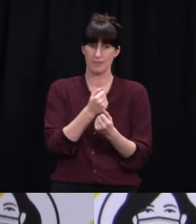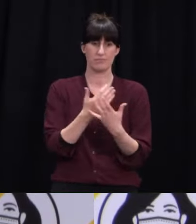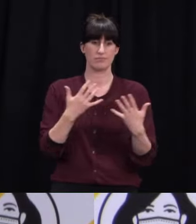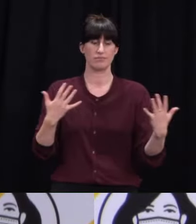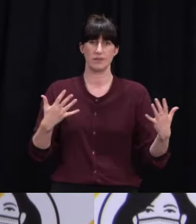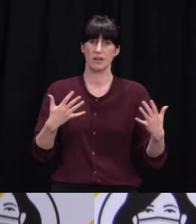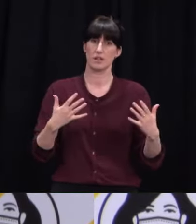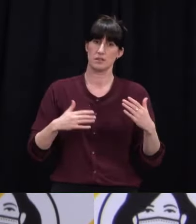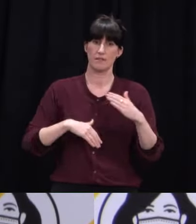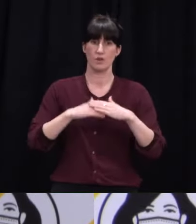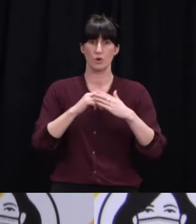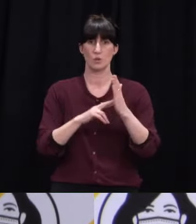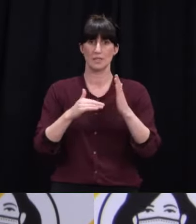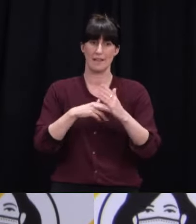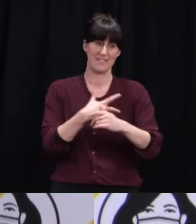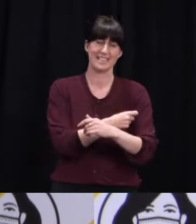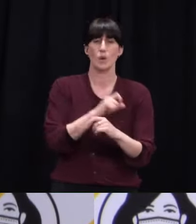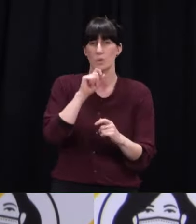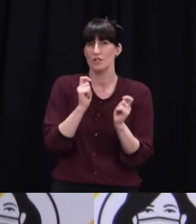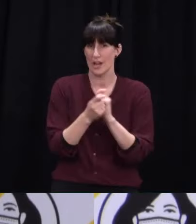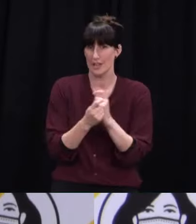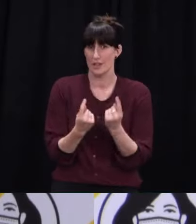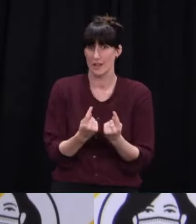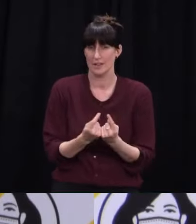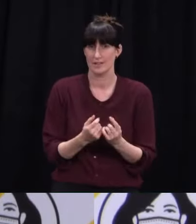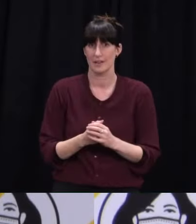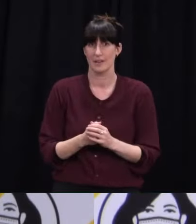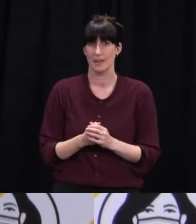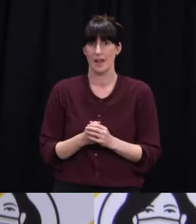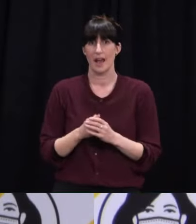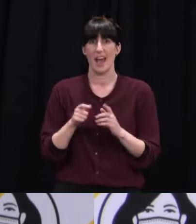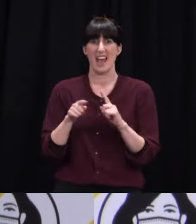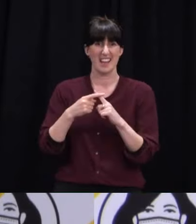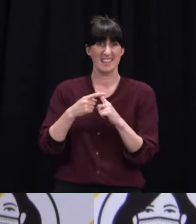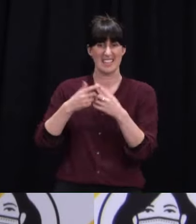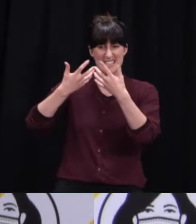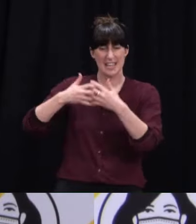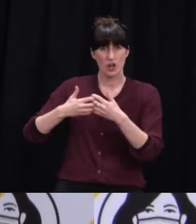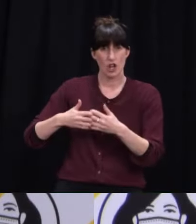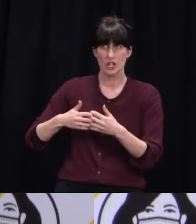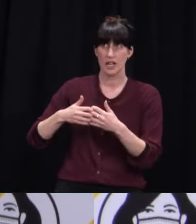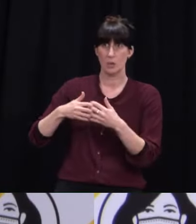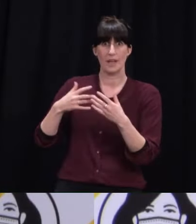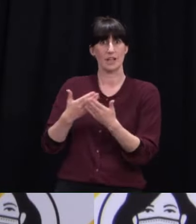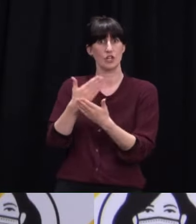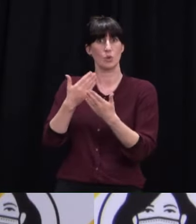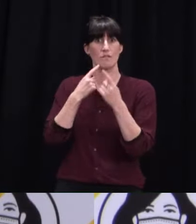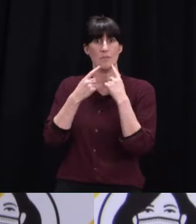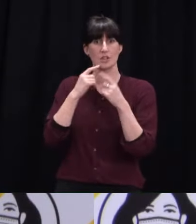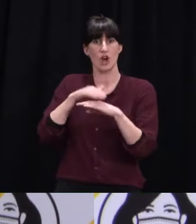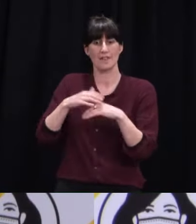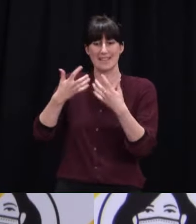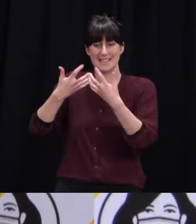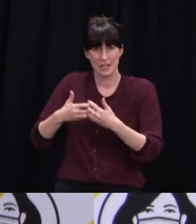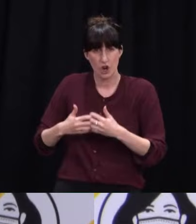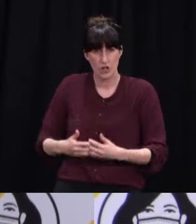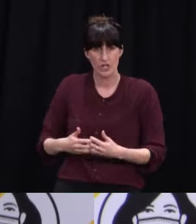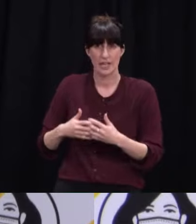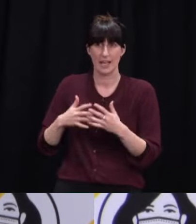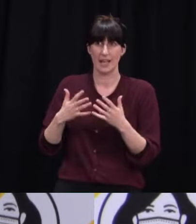tools come into being, such as our ability to better enforce vaccination and pre-departure testing through a